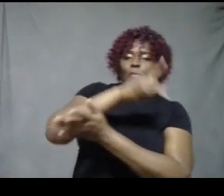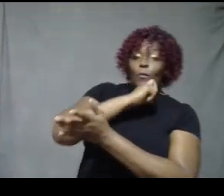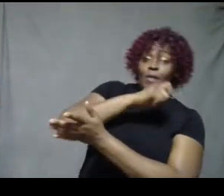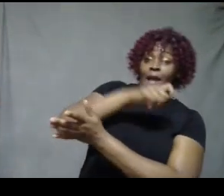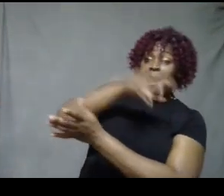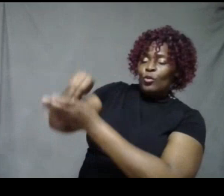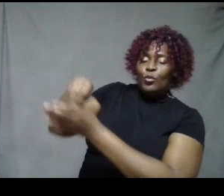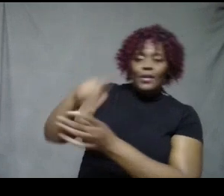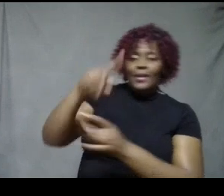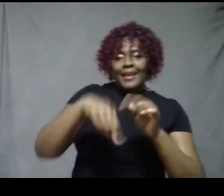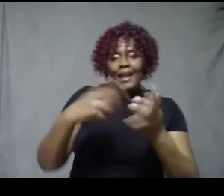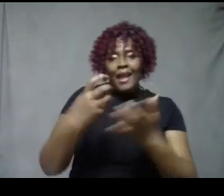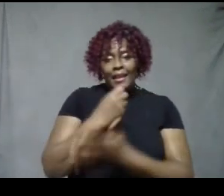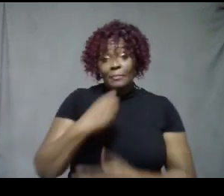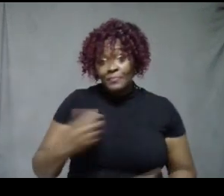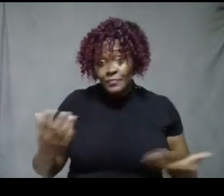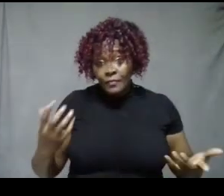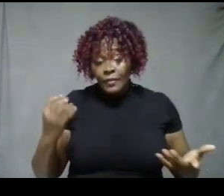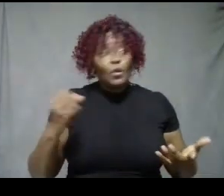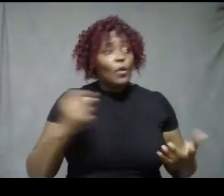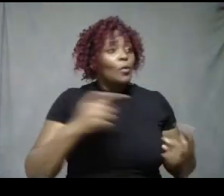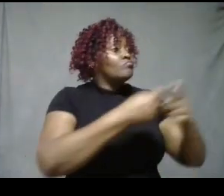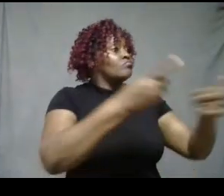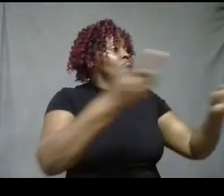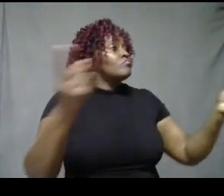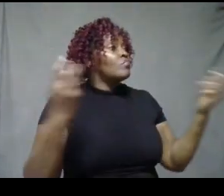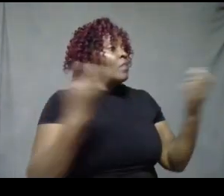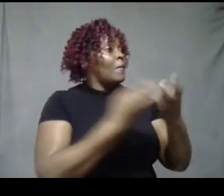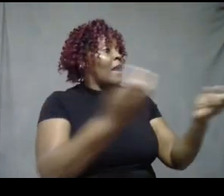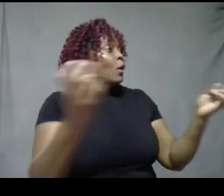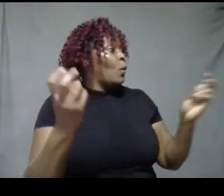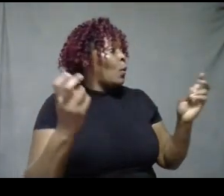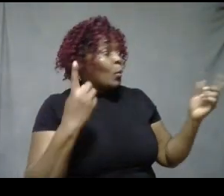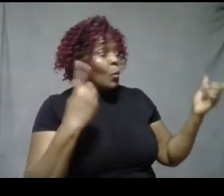All right, colleagues, questions or thoughts on that item?